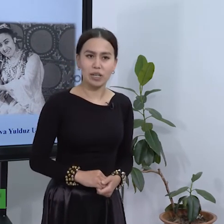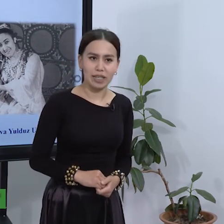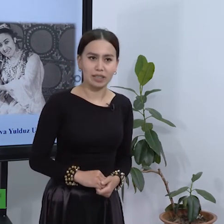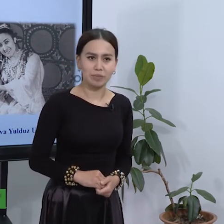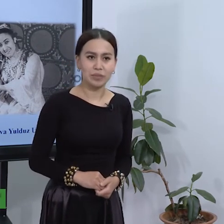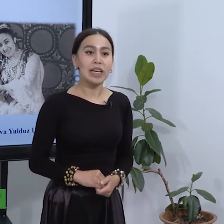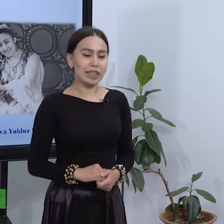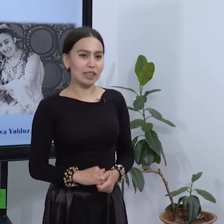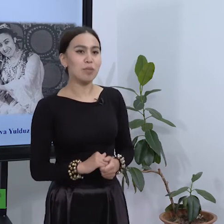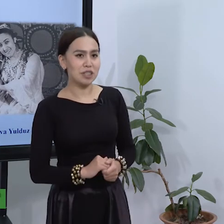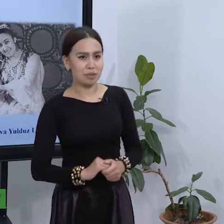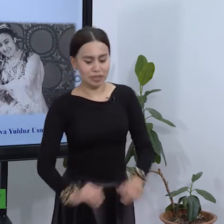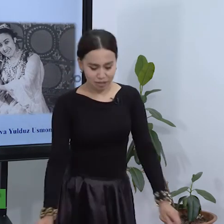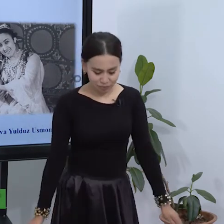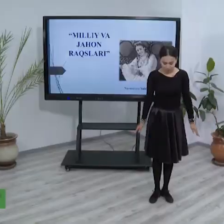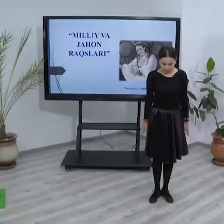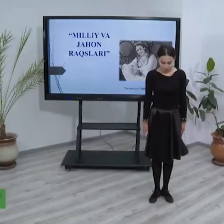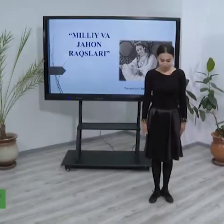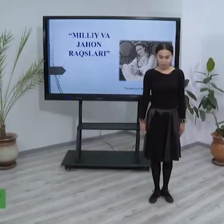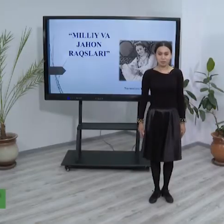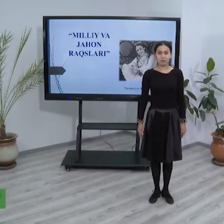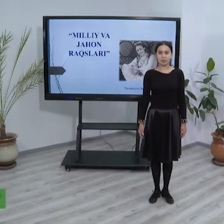mustahkamlab olsak. Qani boshlaymiz.